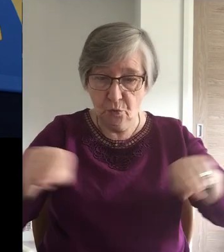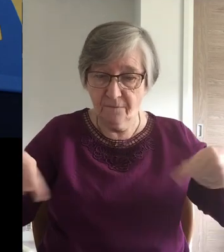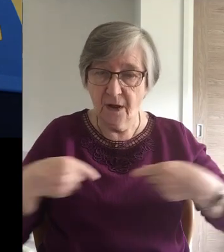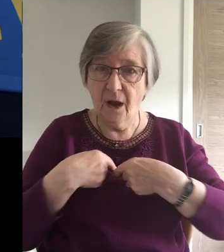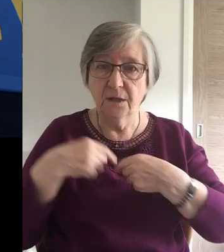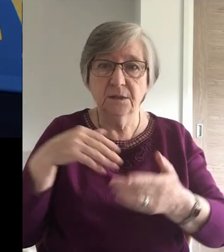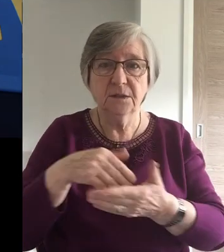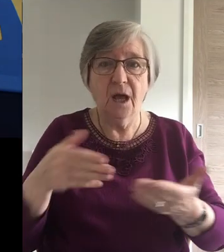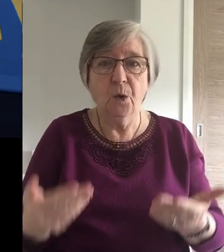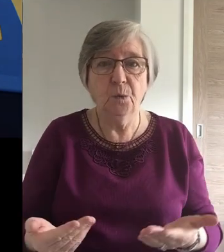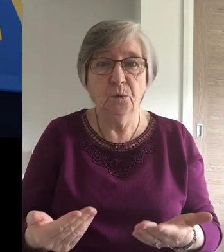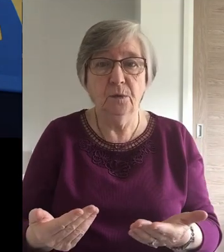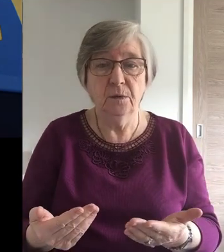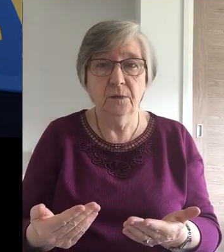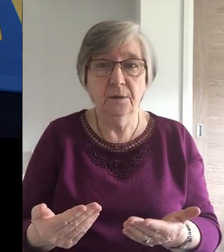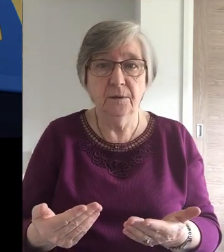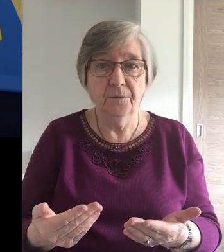us.